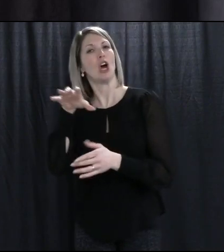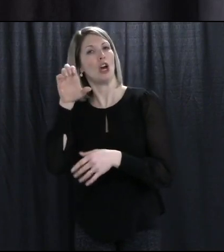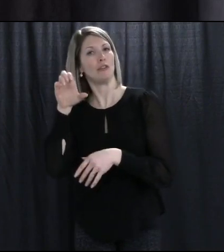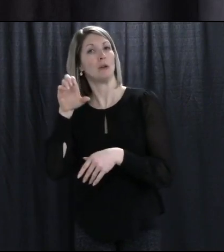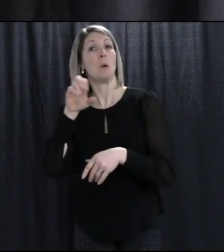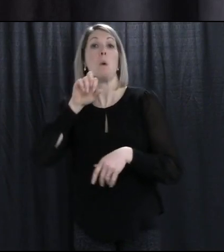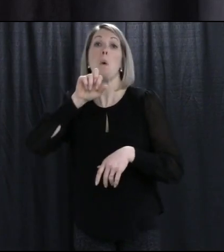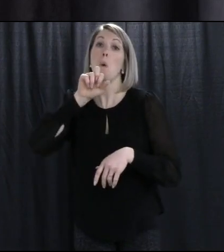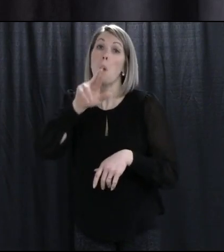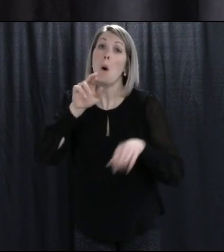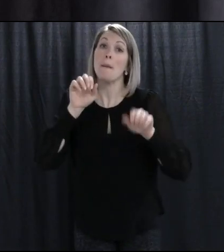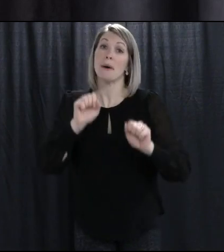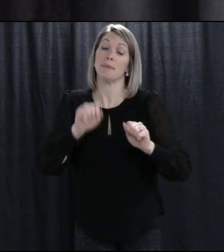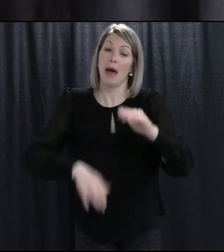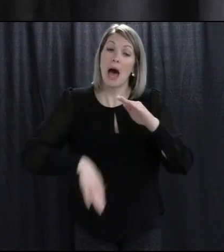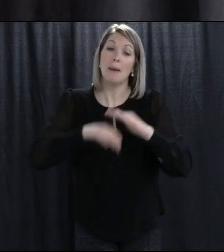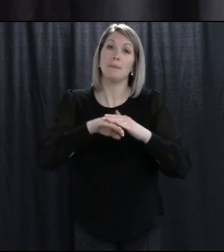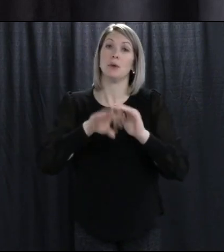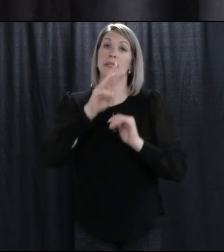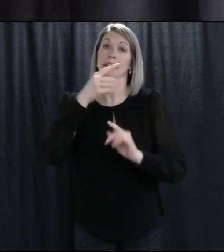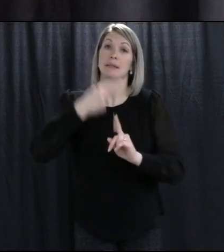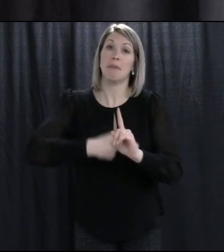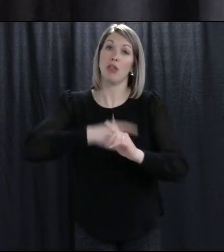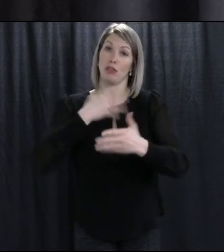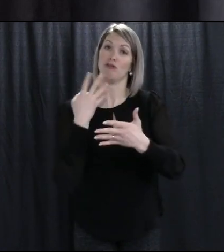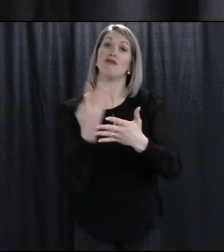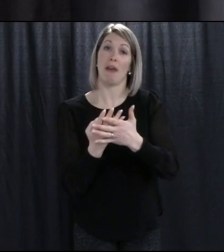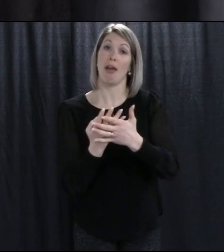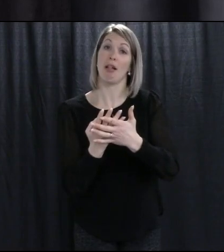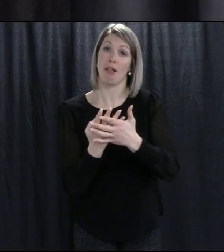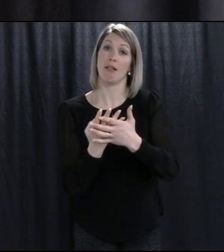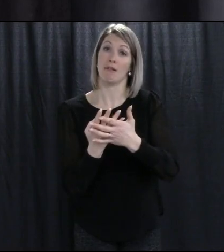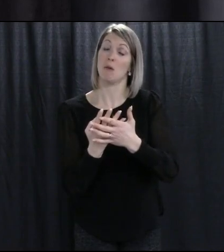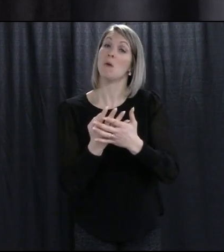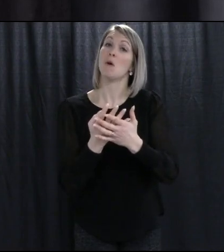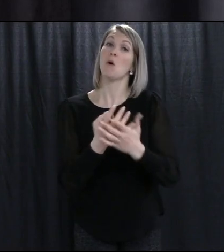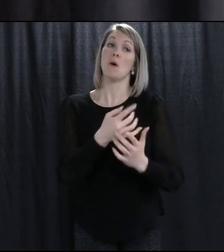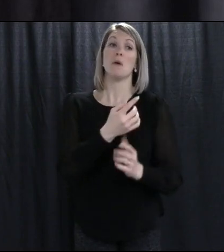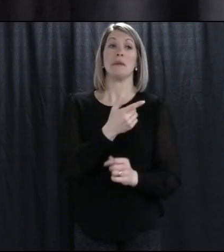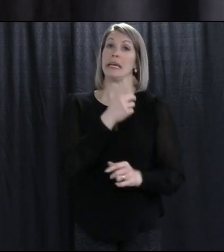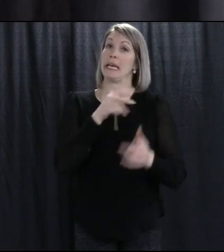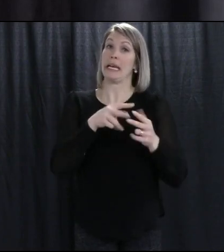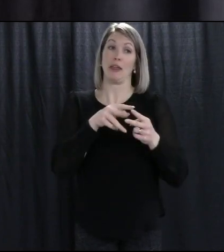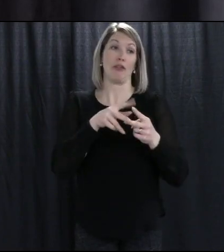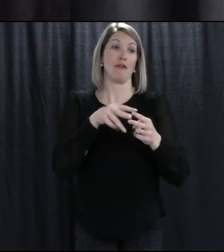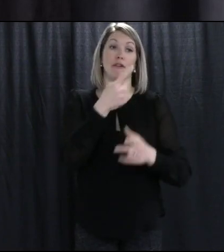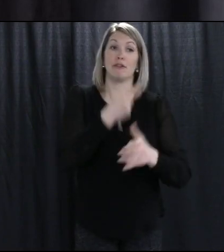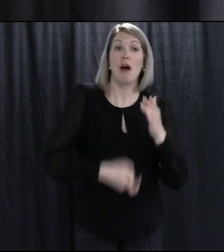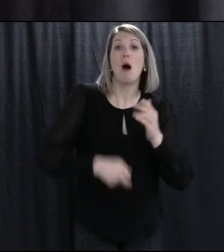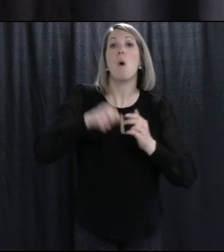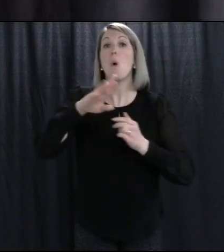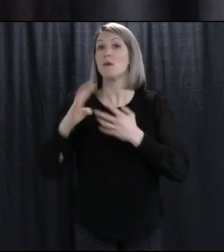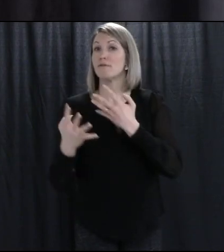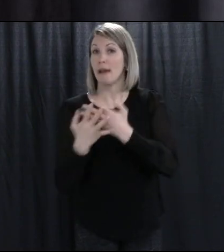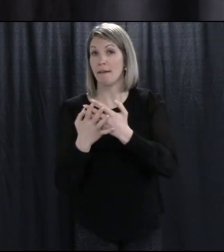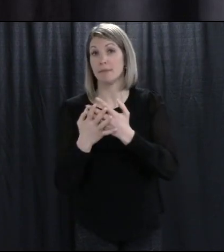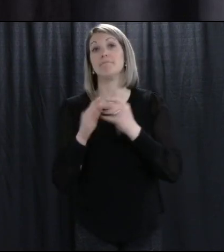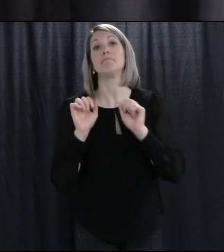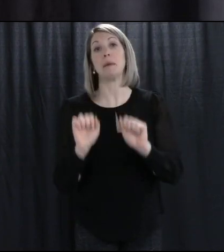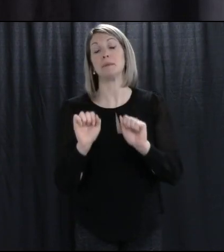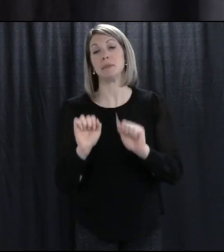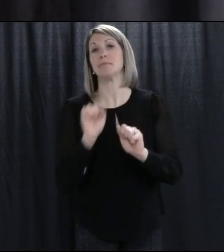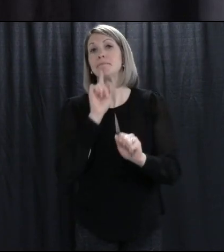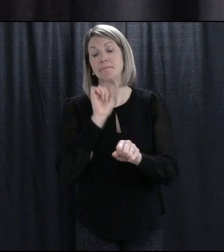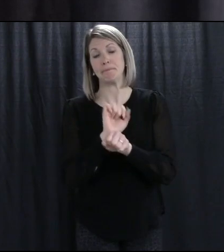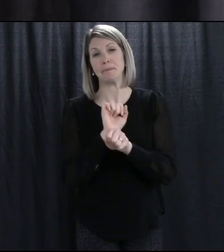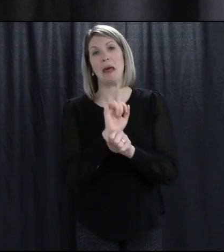two, could be incurred by being in breach of the orders that we will be announcing